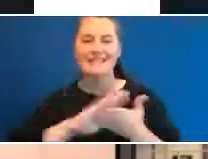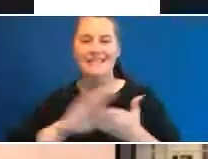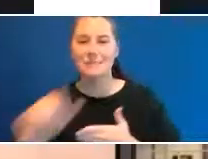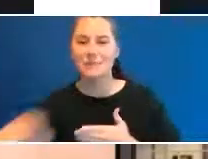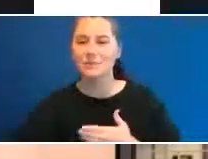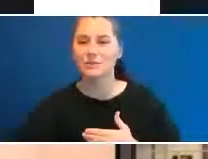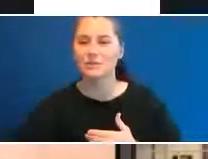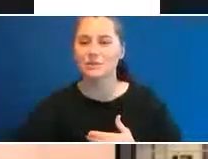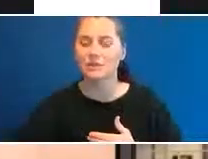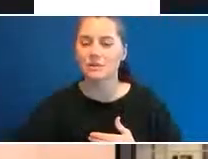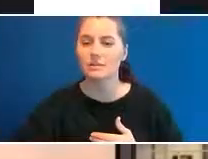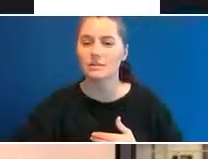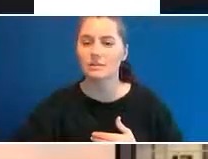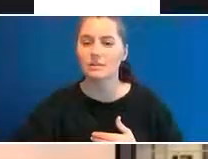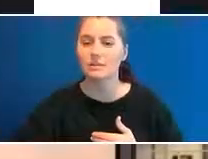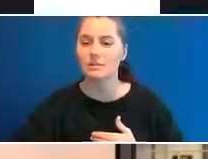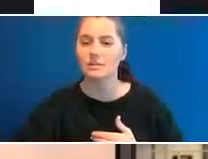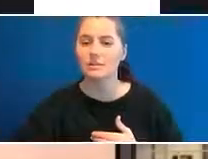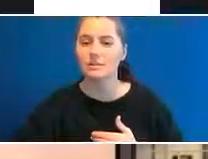Josh.